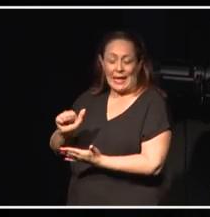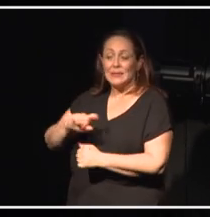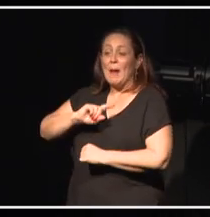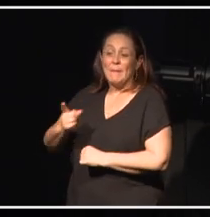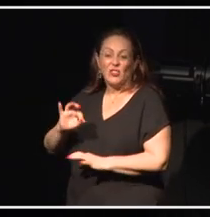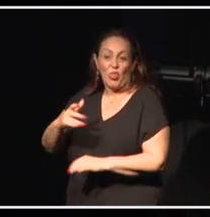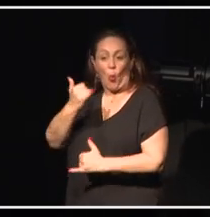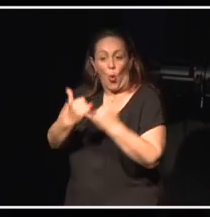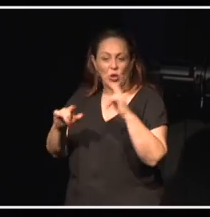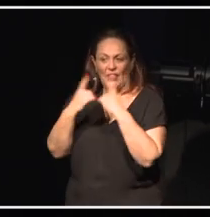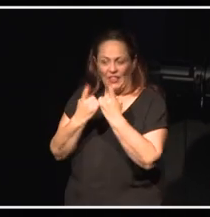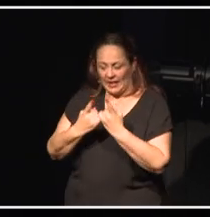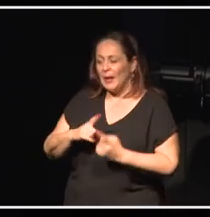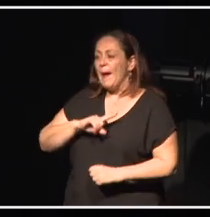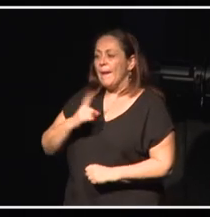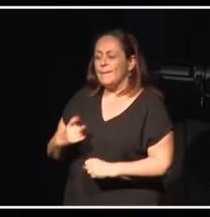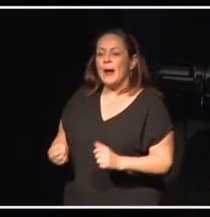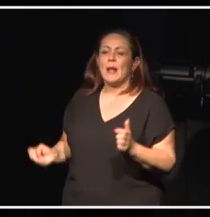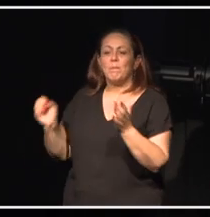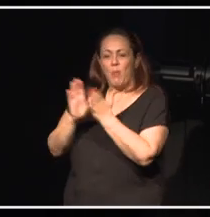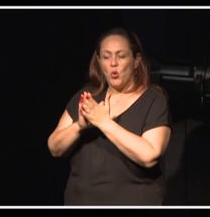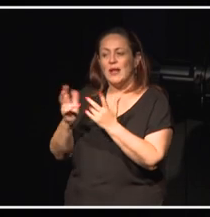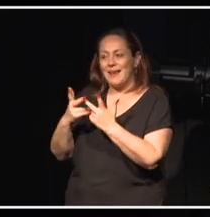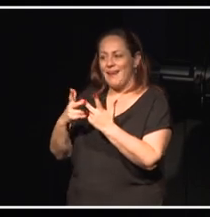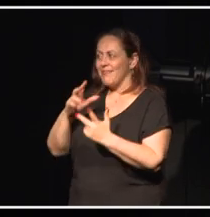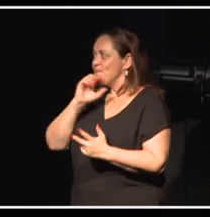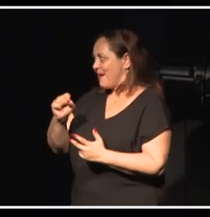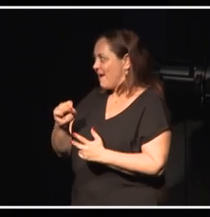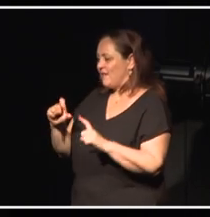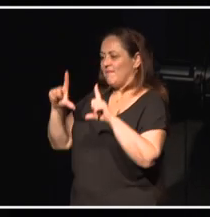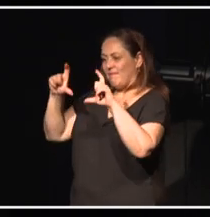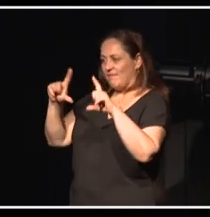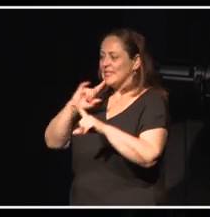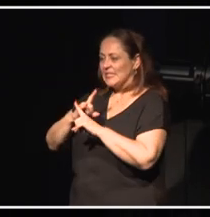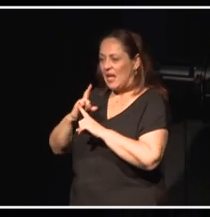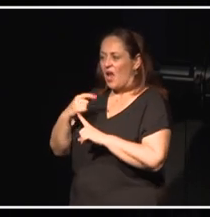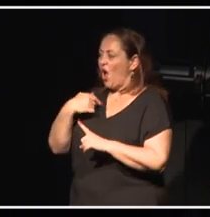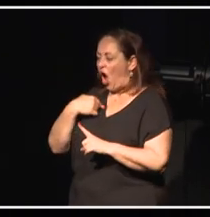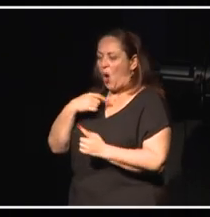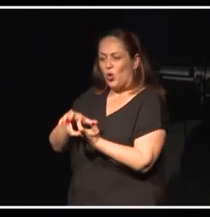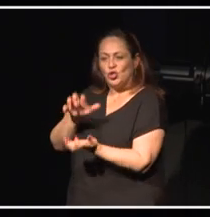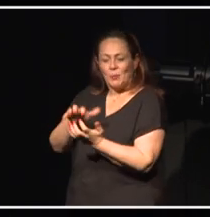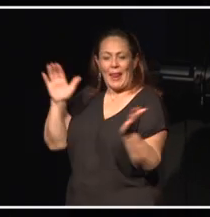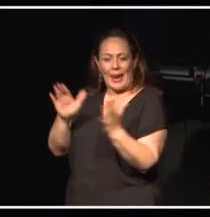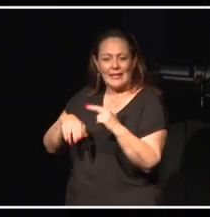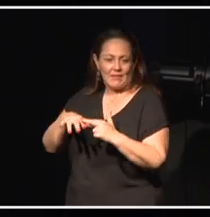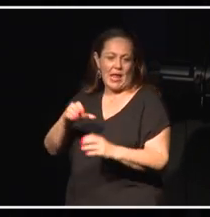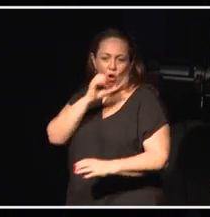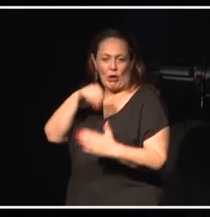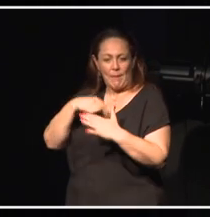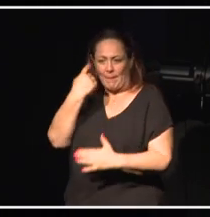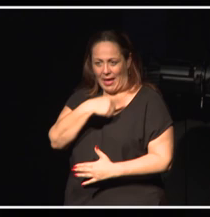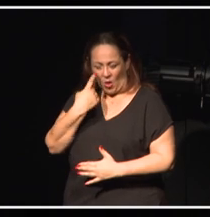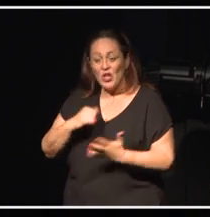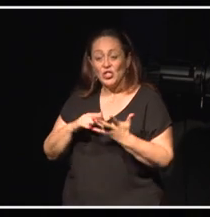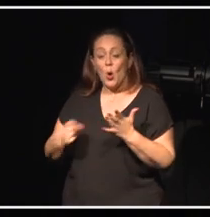he did it on a post where another man, I'd screen capped a shot from another man saying, I would gibberlesque with a cock in my mouth. And I